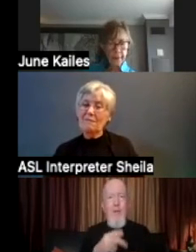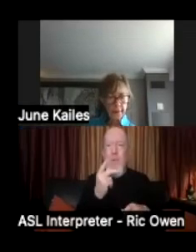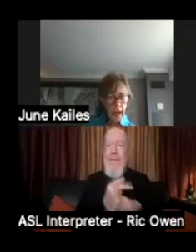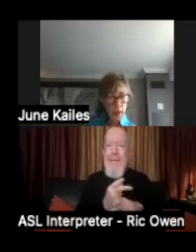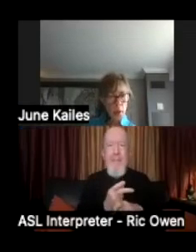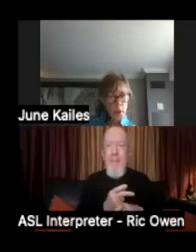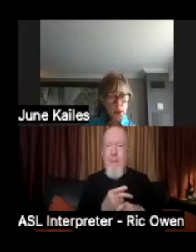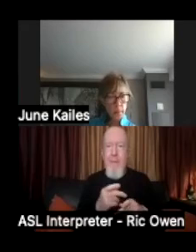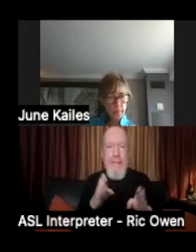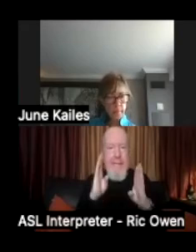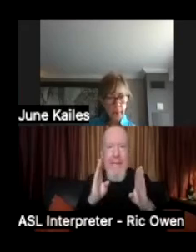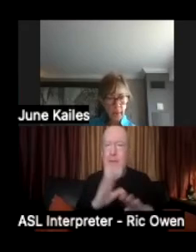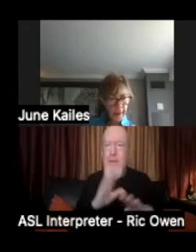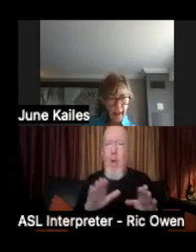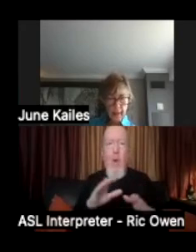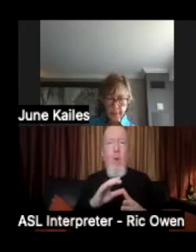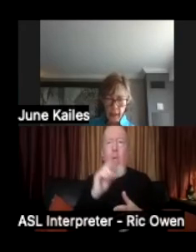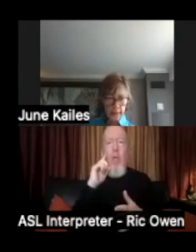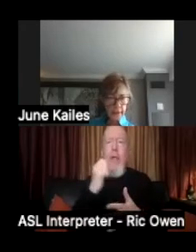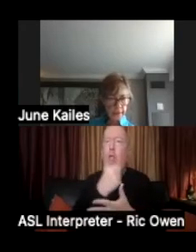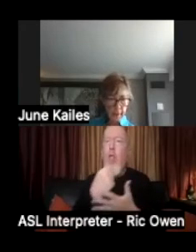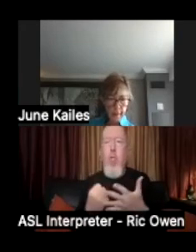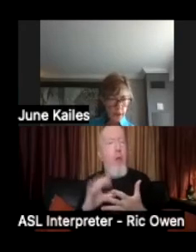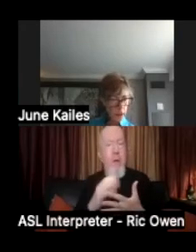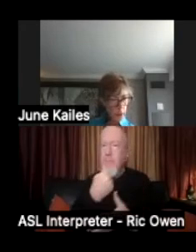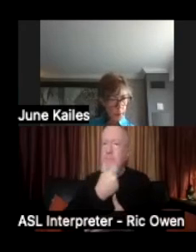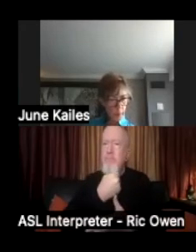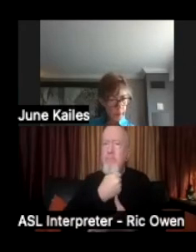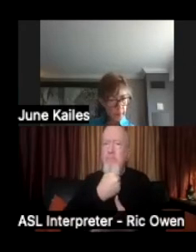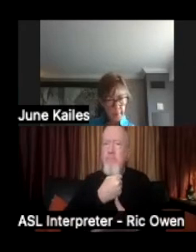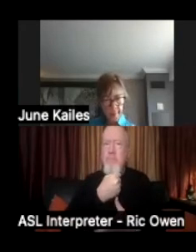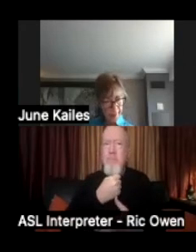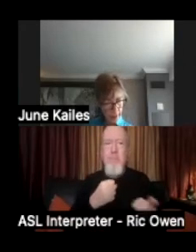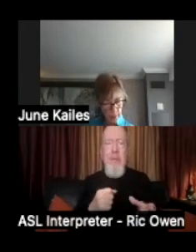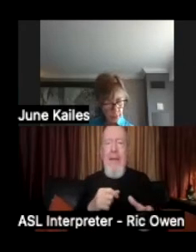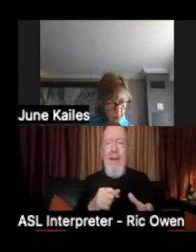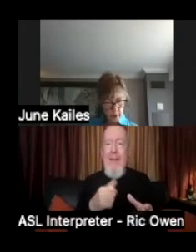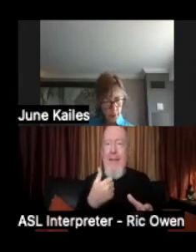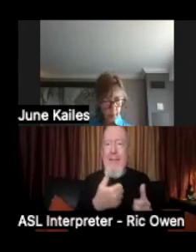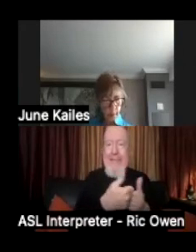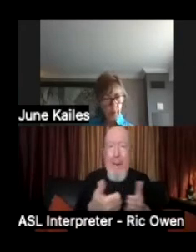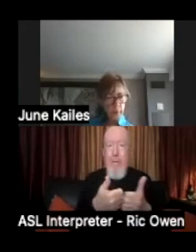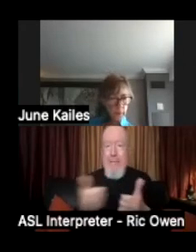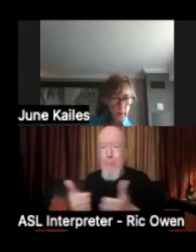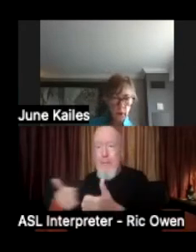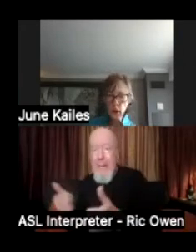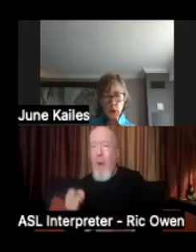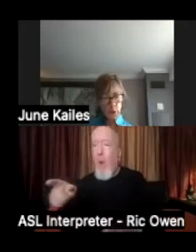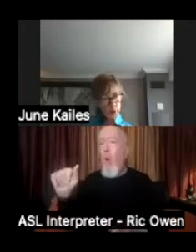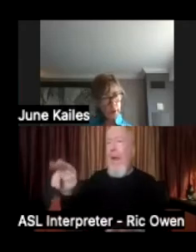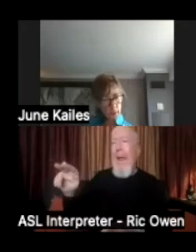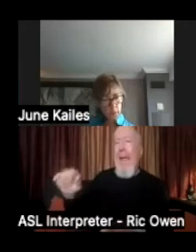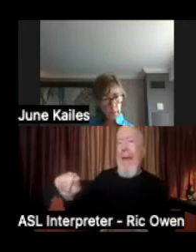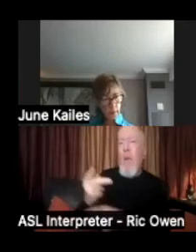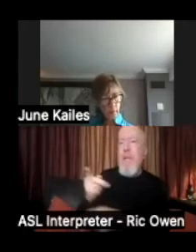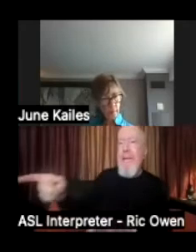prevent the silos. Again, it's not just Sherry who's going to do it, or Anna who's going to do it, or June is